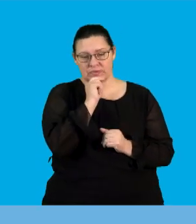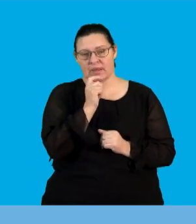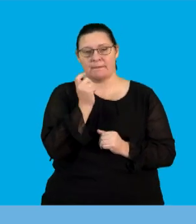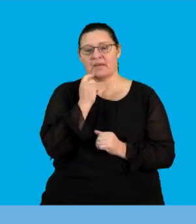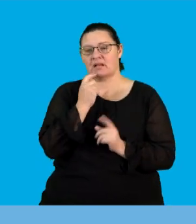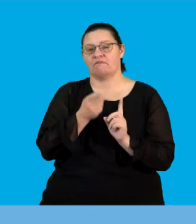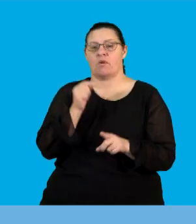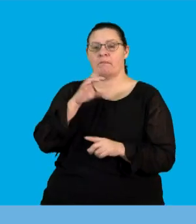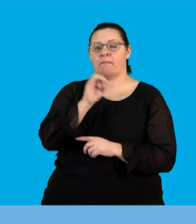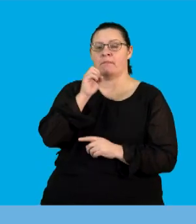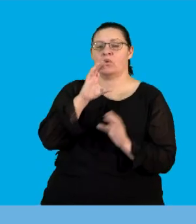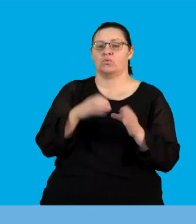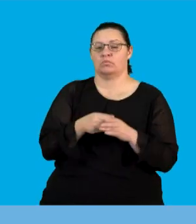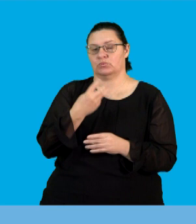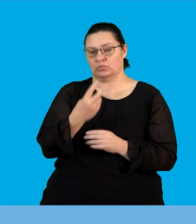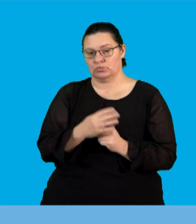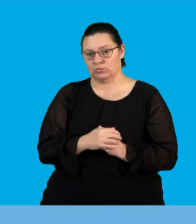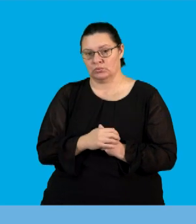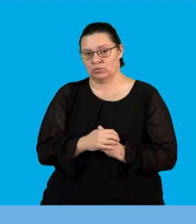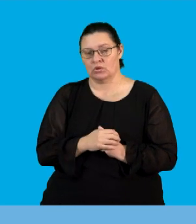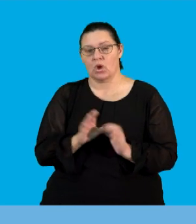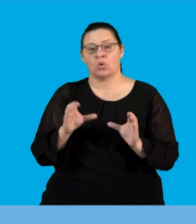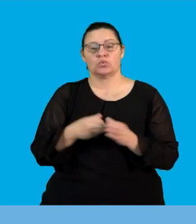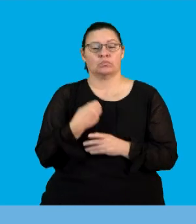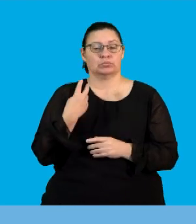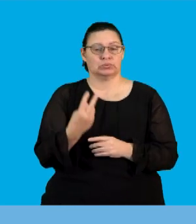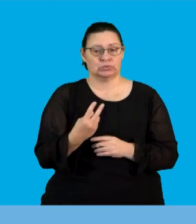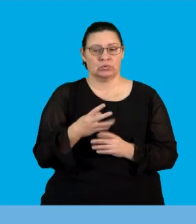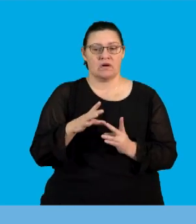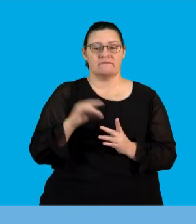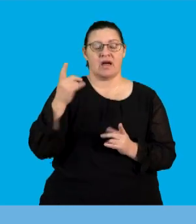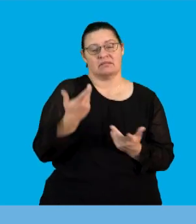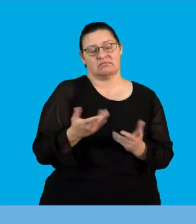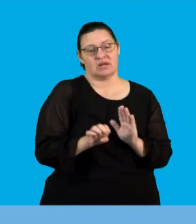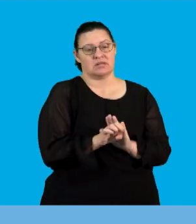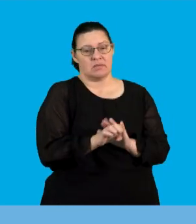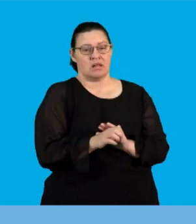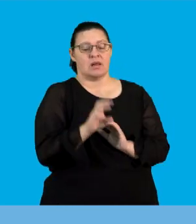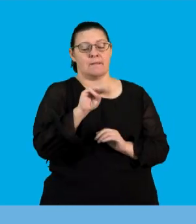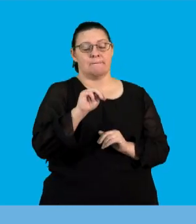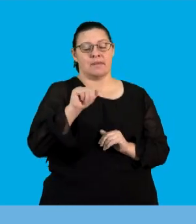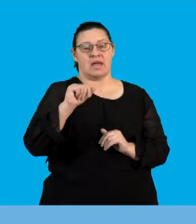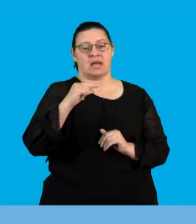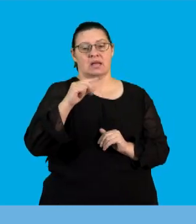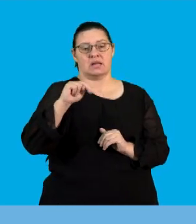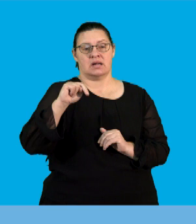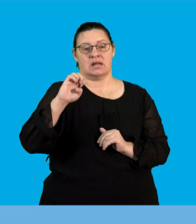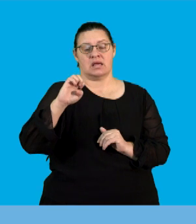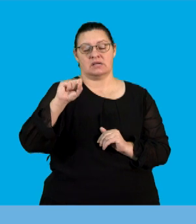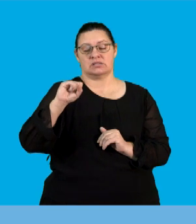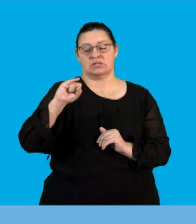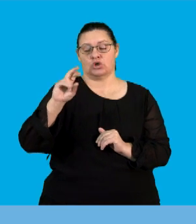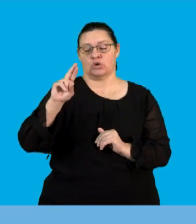a metal that is found in group 2. So in group 2, we can find, for instance, magnesium.